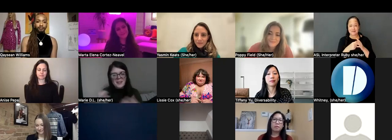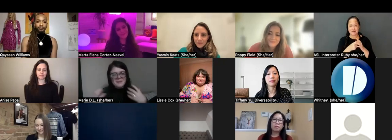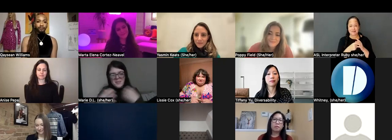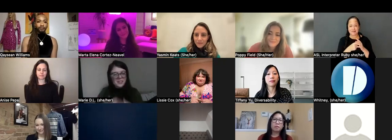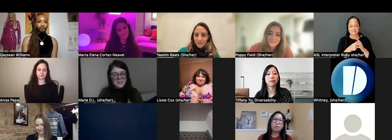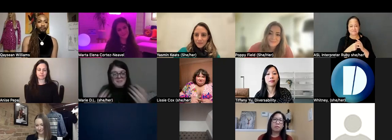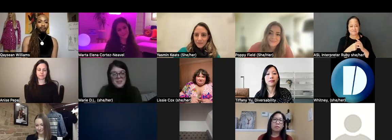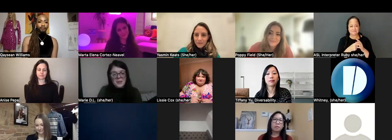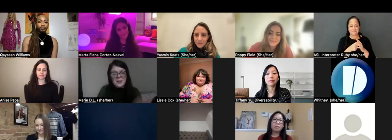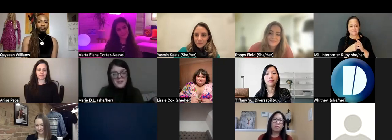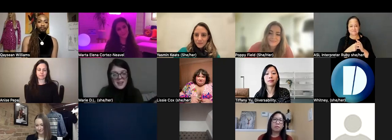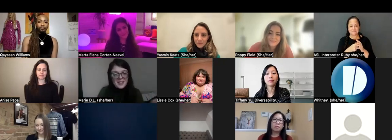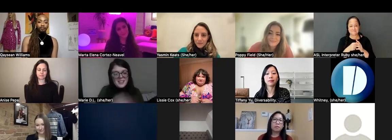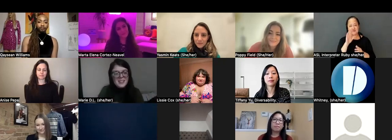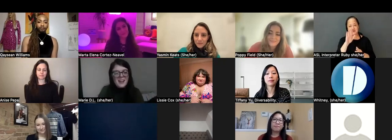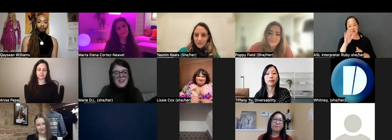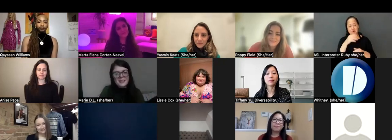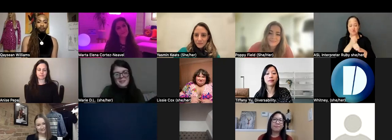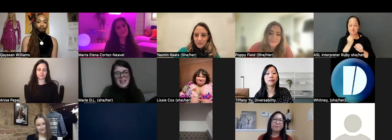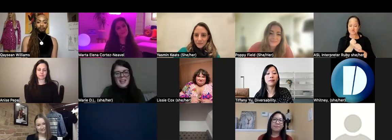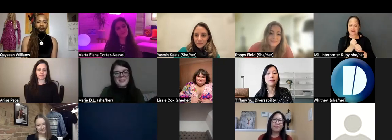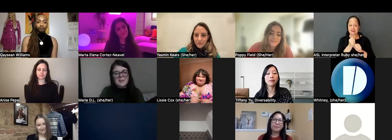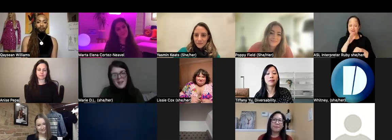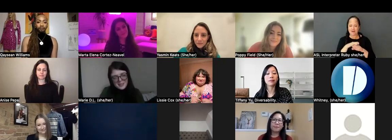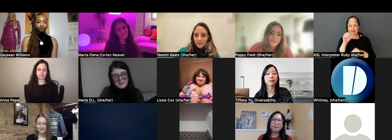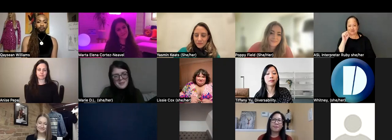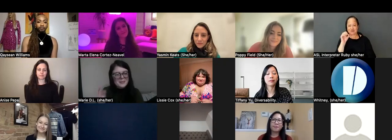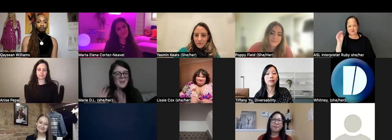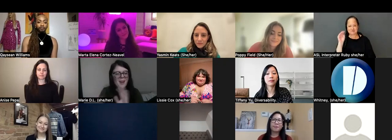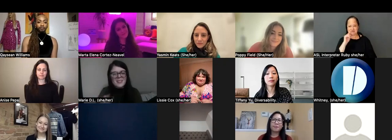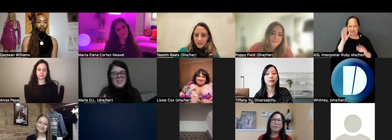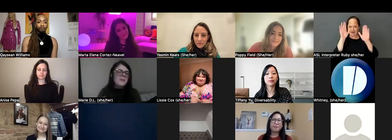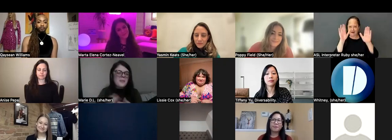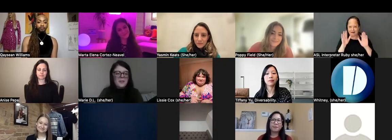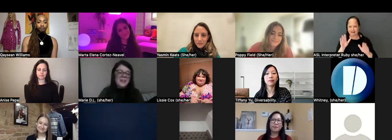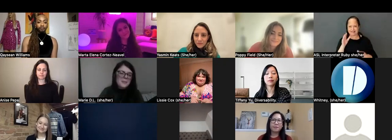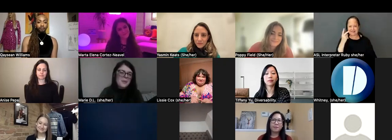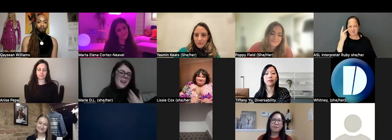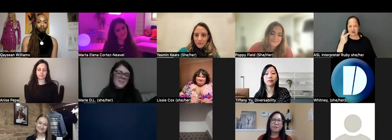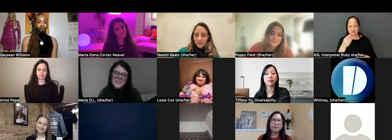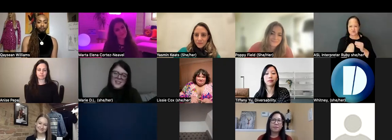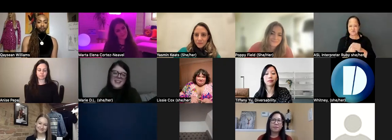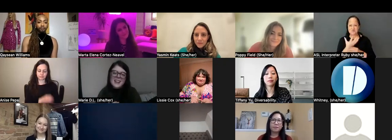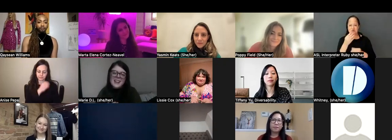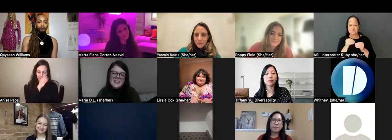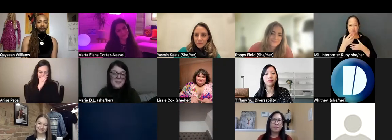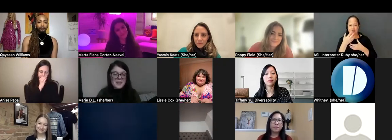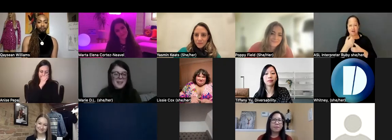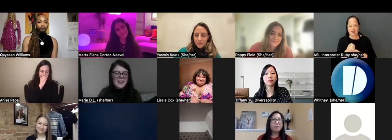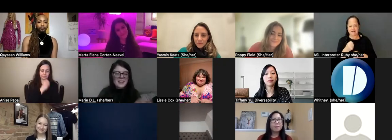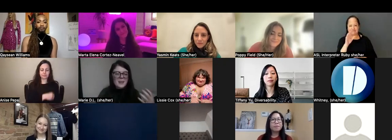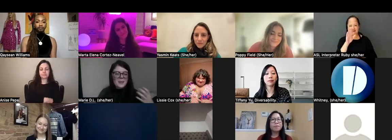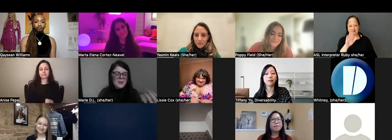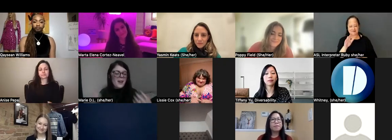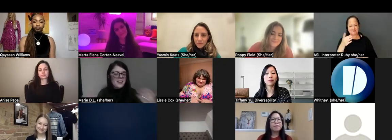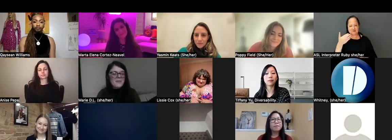be just your creation on social media, and it's been awesome just watching you grow more confident in your being. And